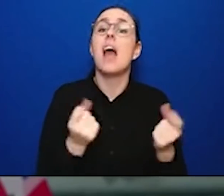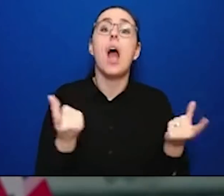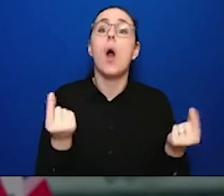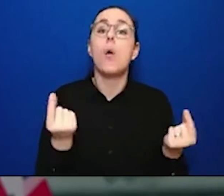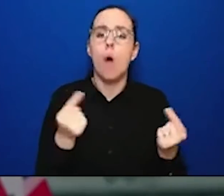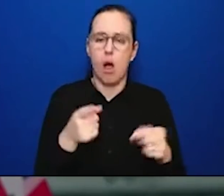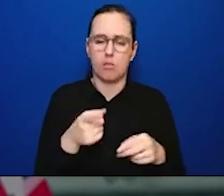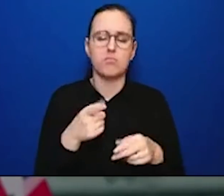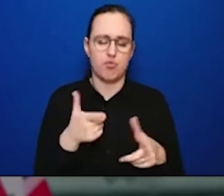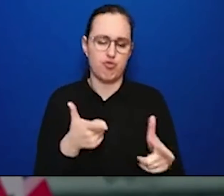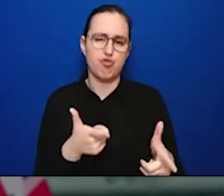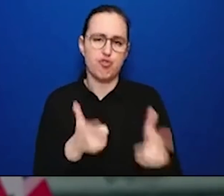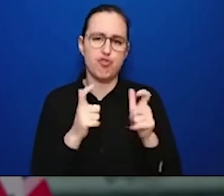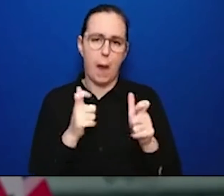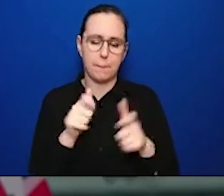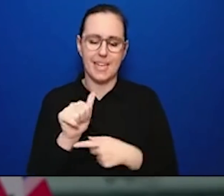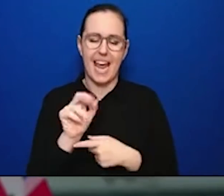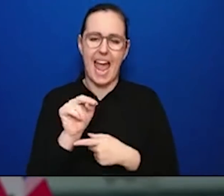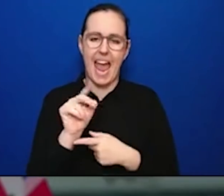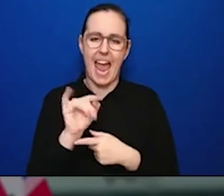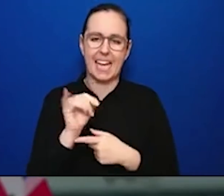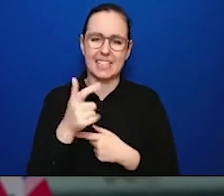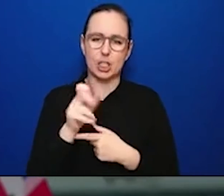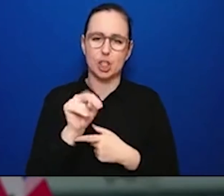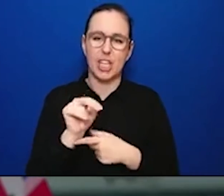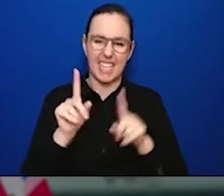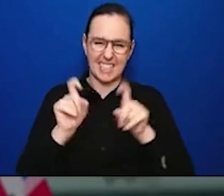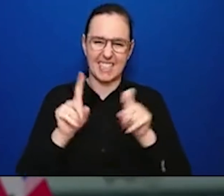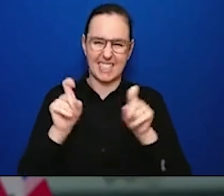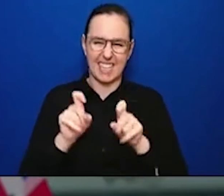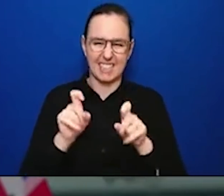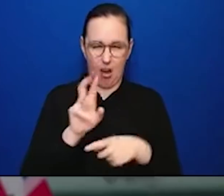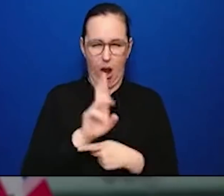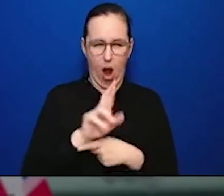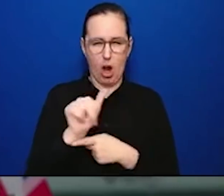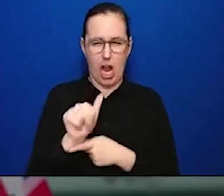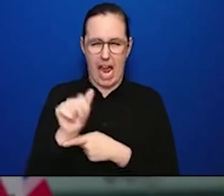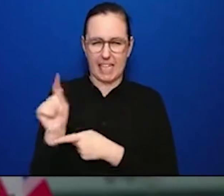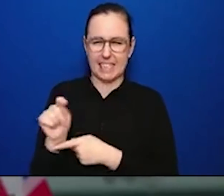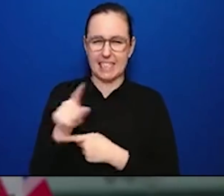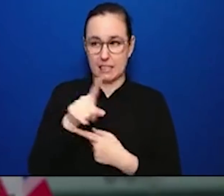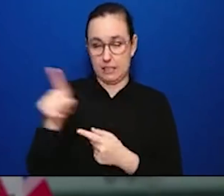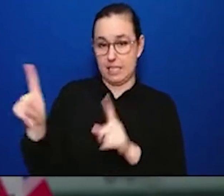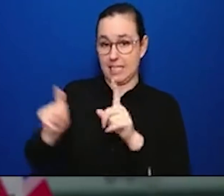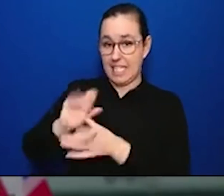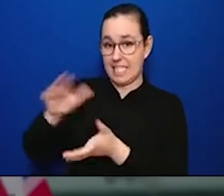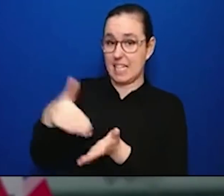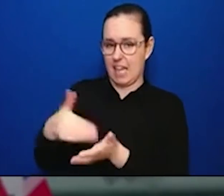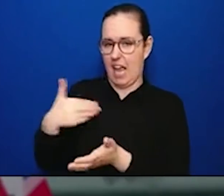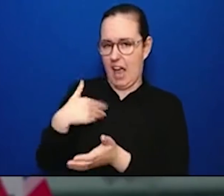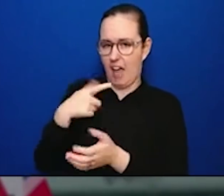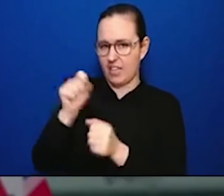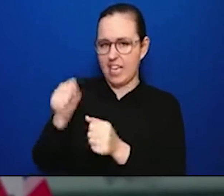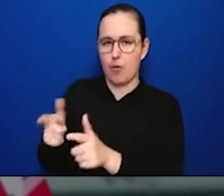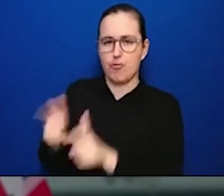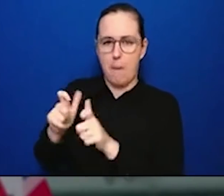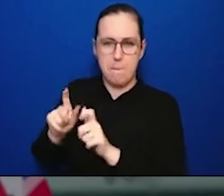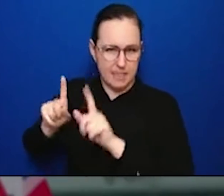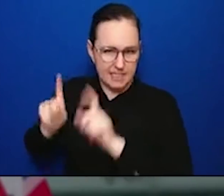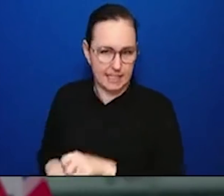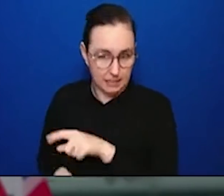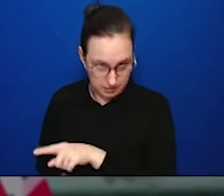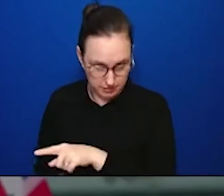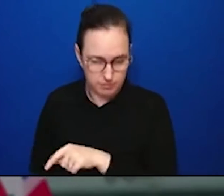we're taking the best, most balanced approach we can. And physical activity, as I know, is incredibly important